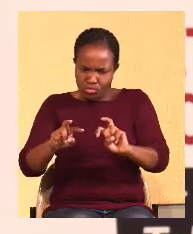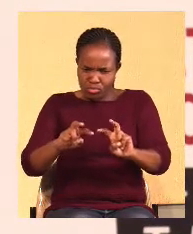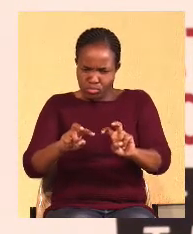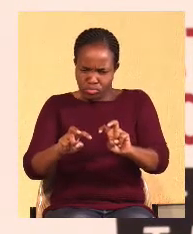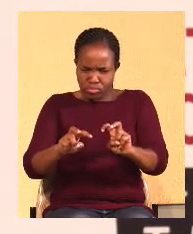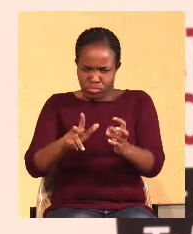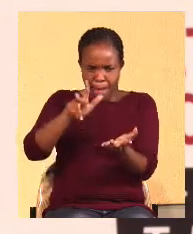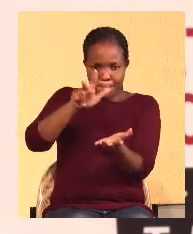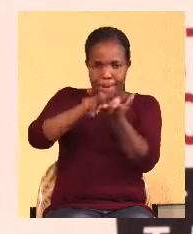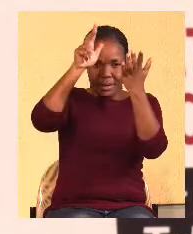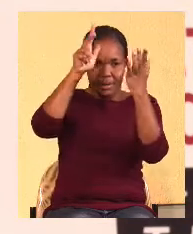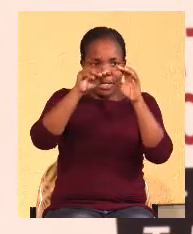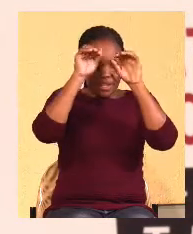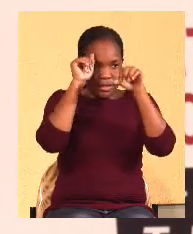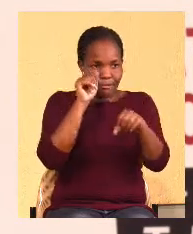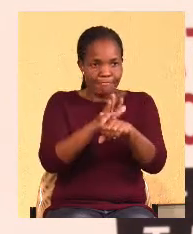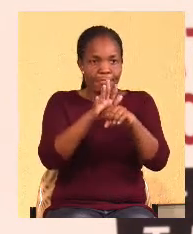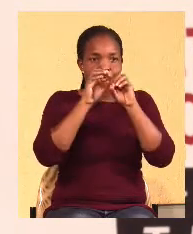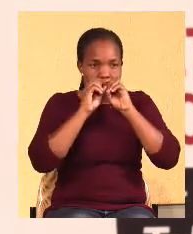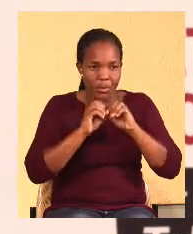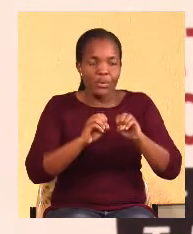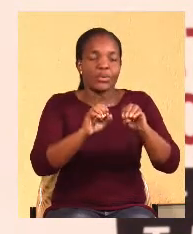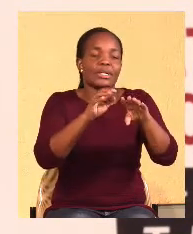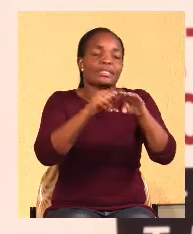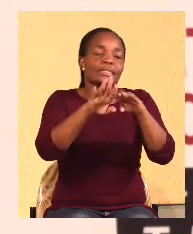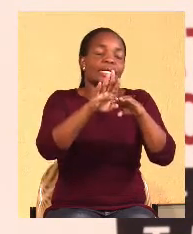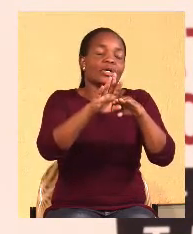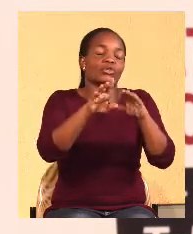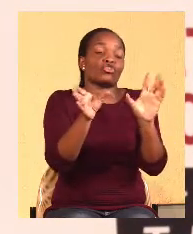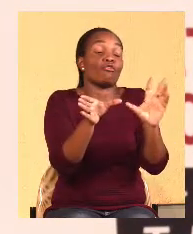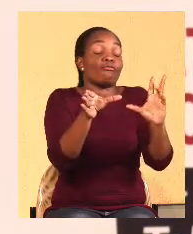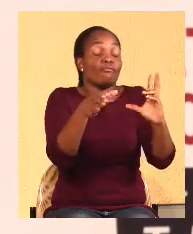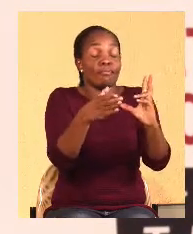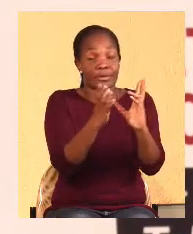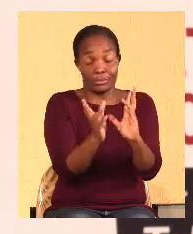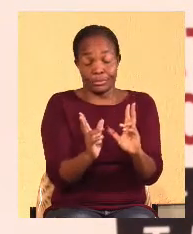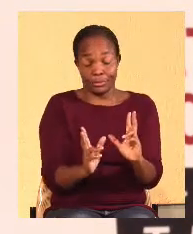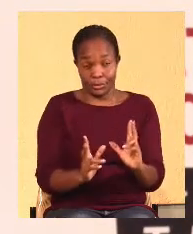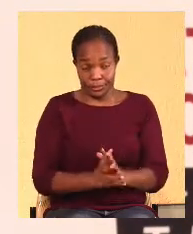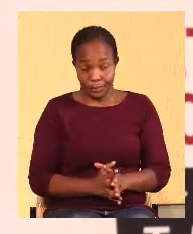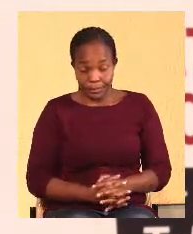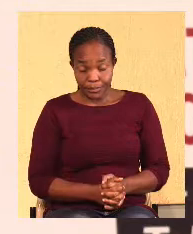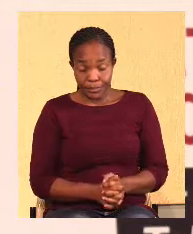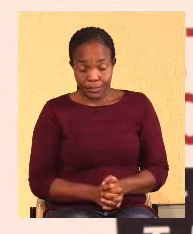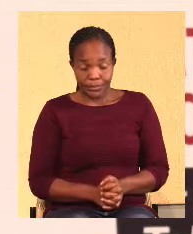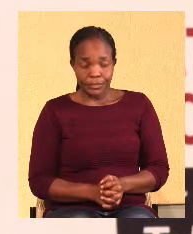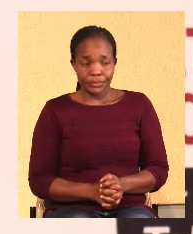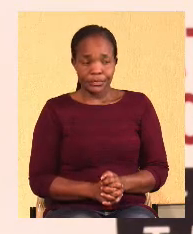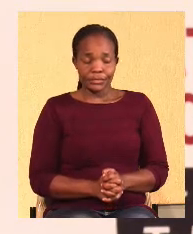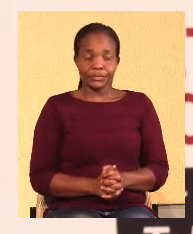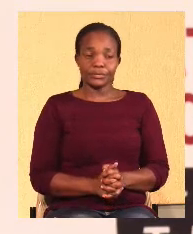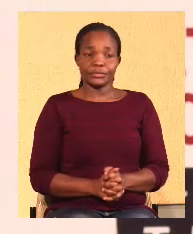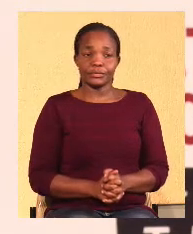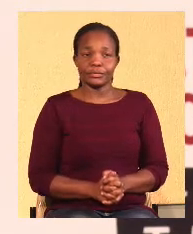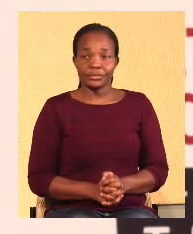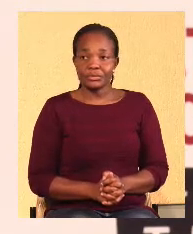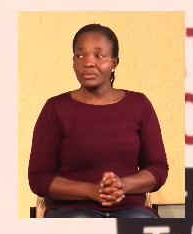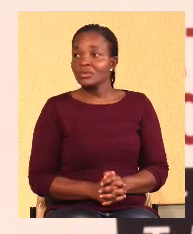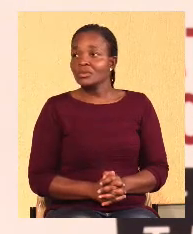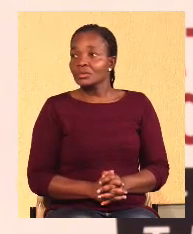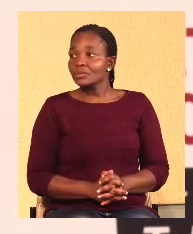So everyone has the right to access that situational report. So basically, that's what we do in